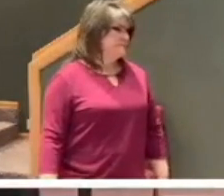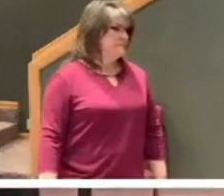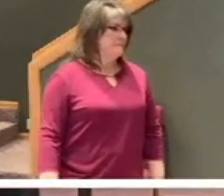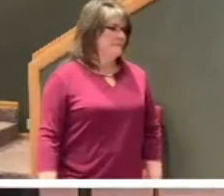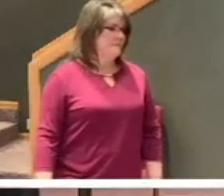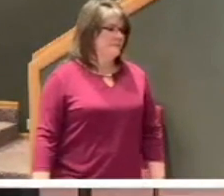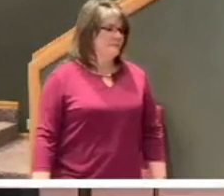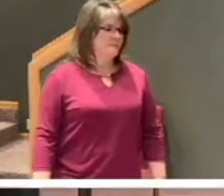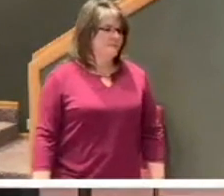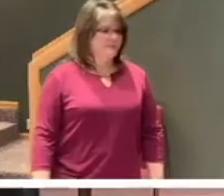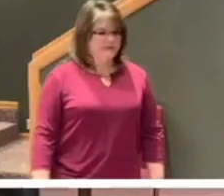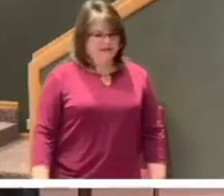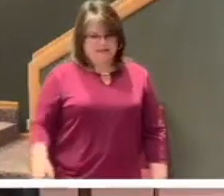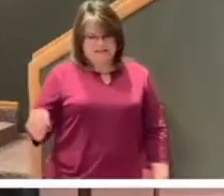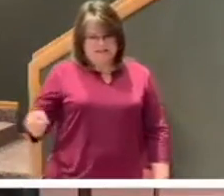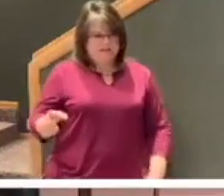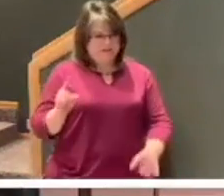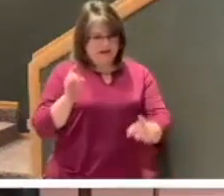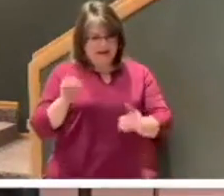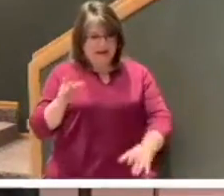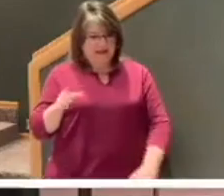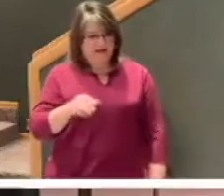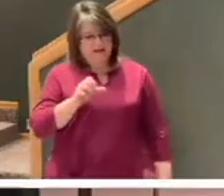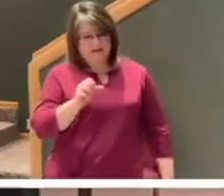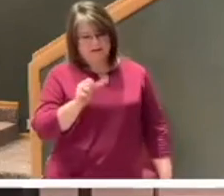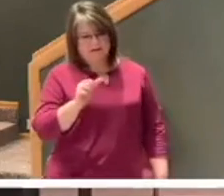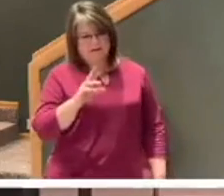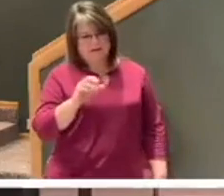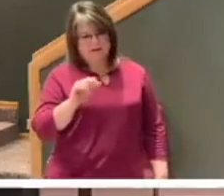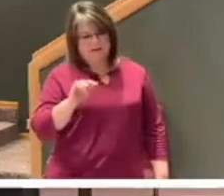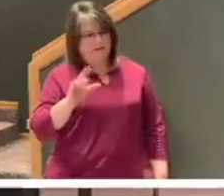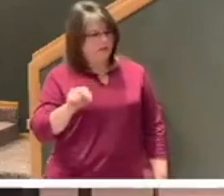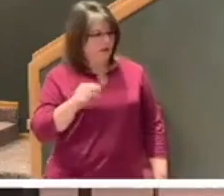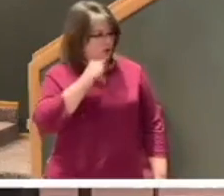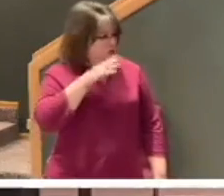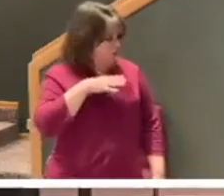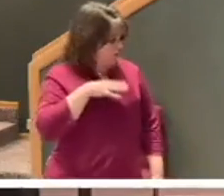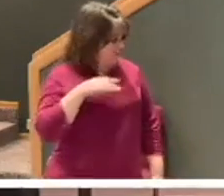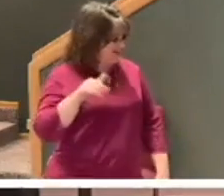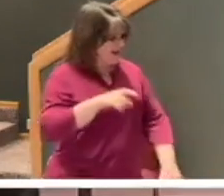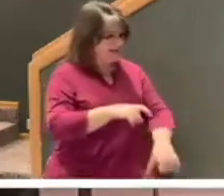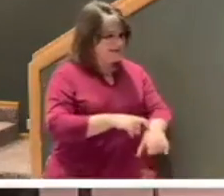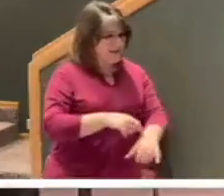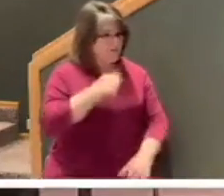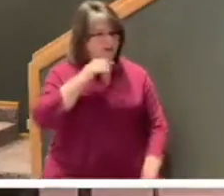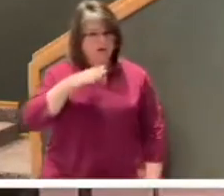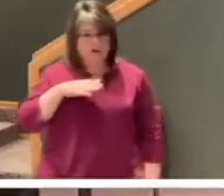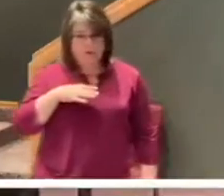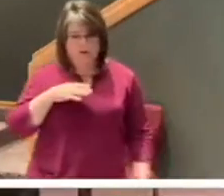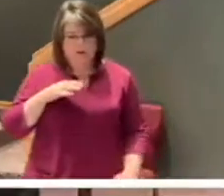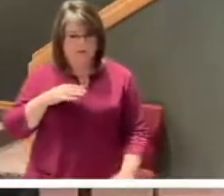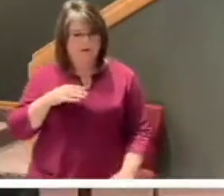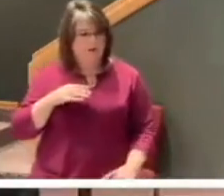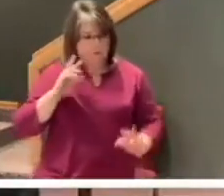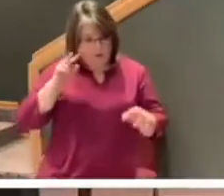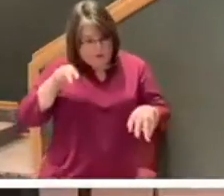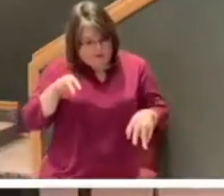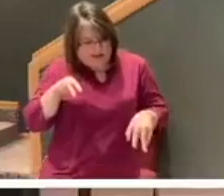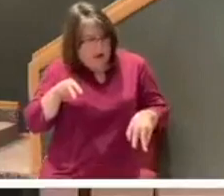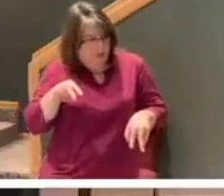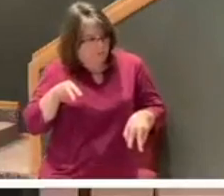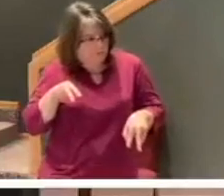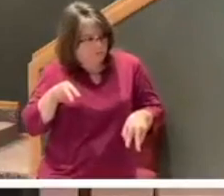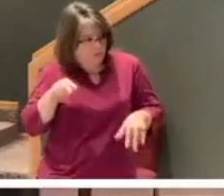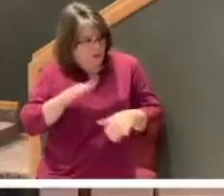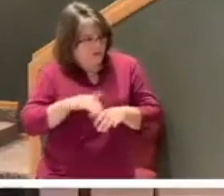A despised Samaritan, a woman who at the time women were looked down upon. And that's